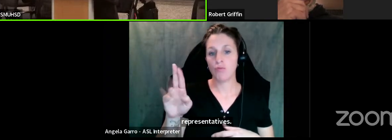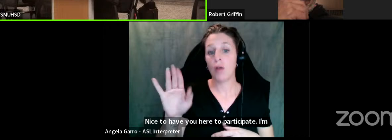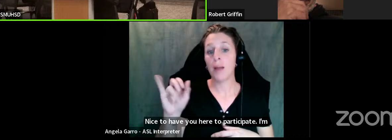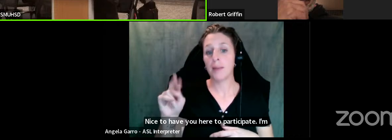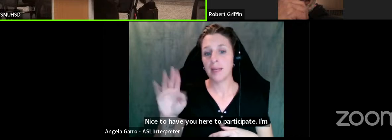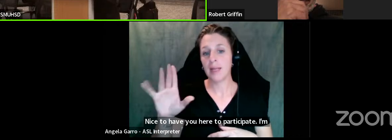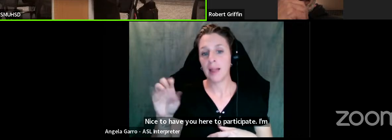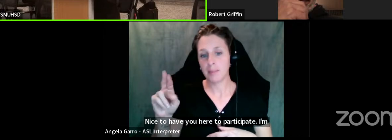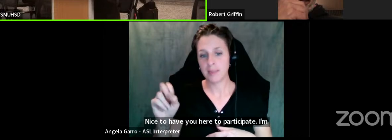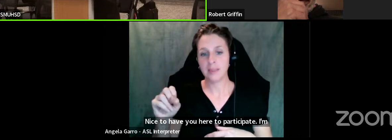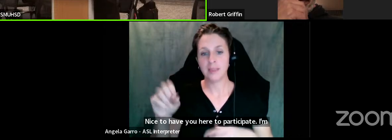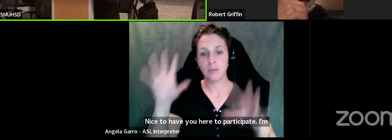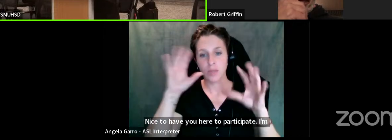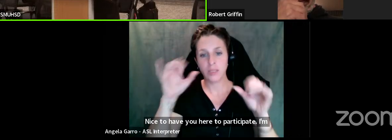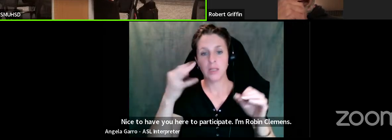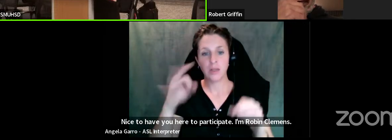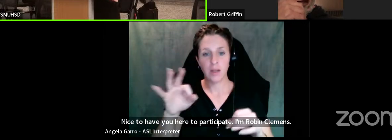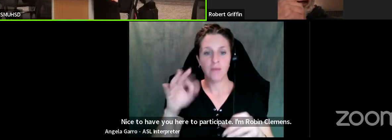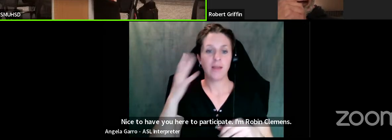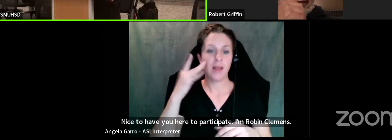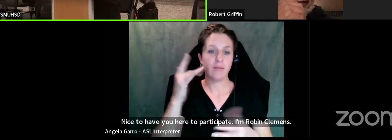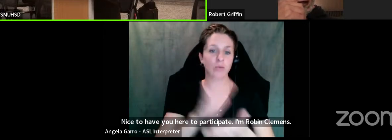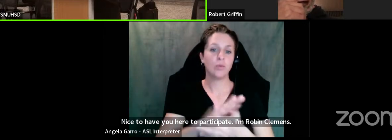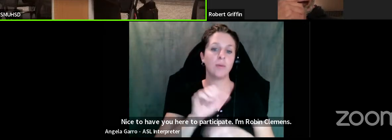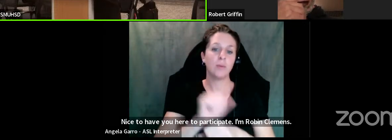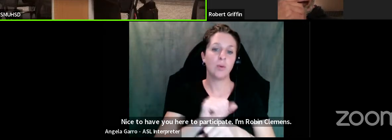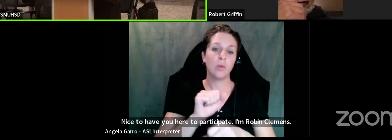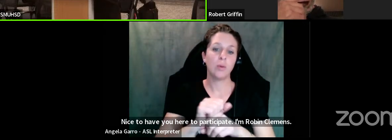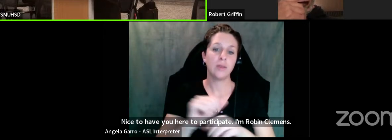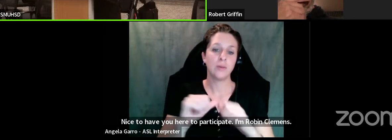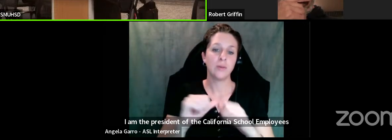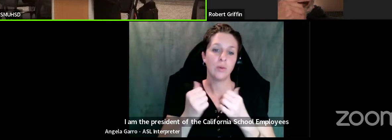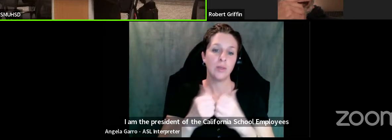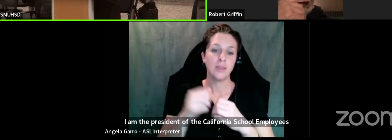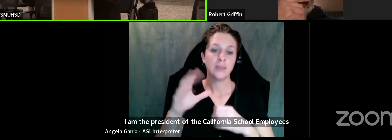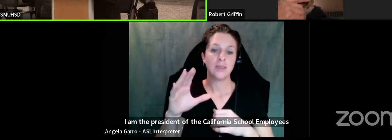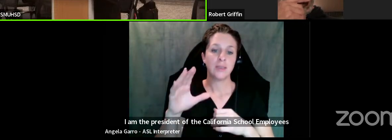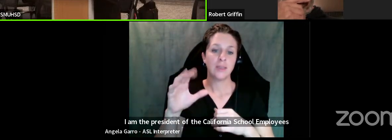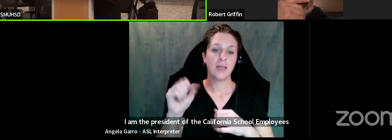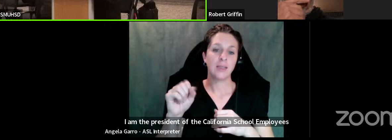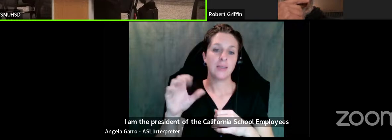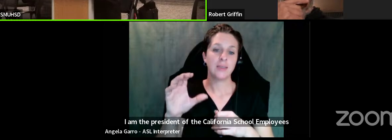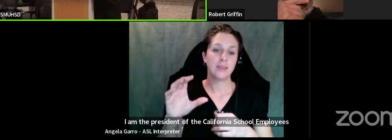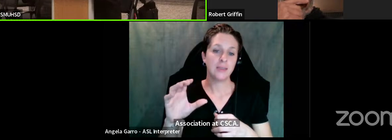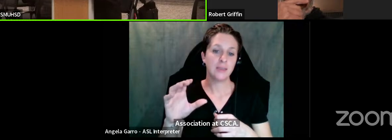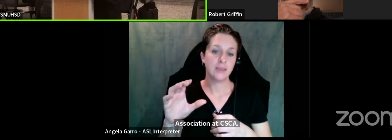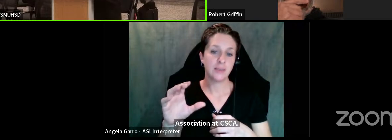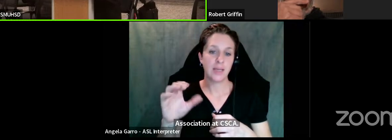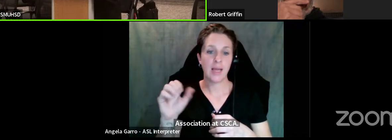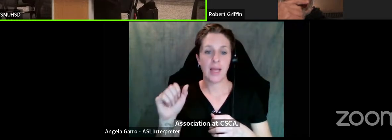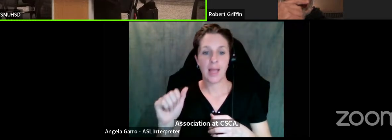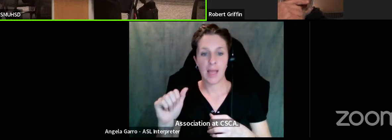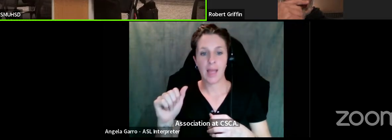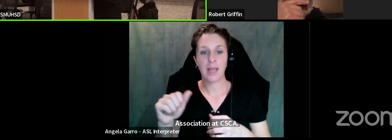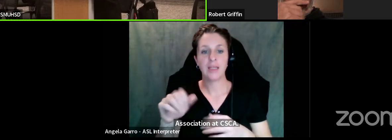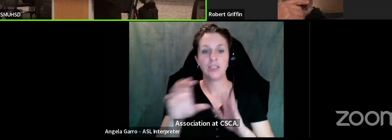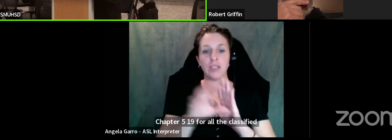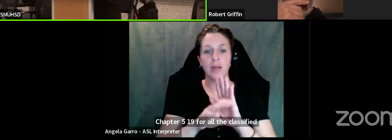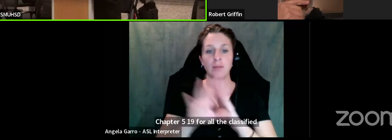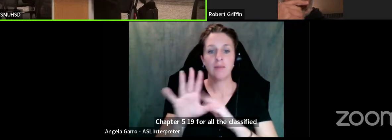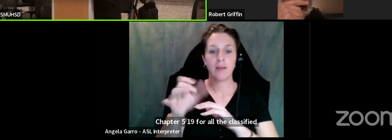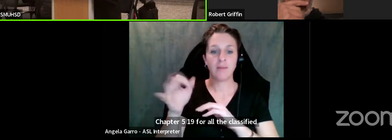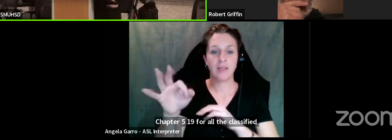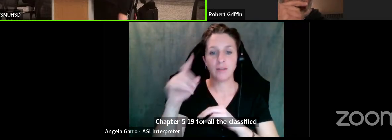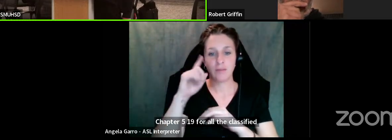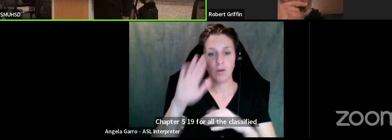of the California School Employees Association at CSEA, Chapter 519, for all the classified staff